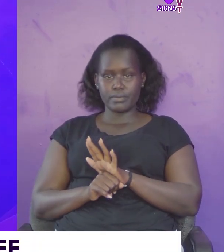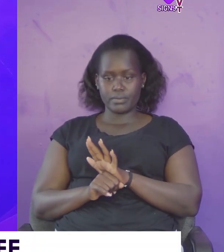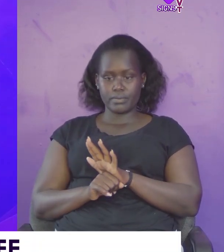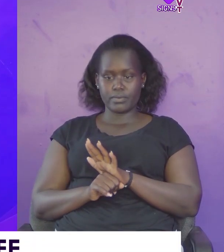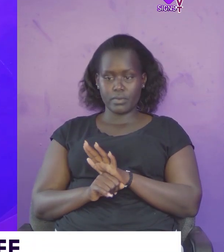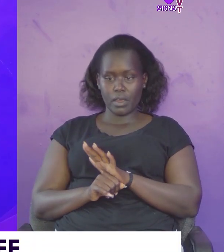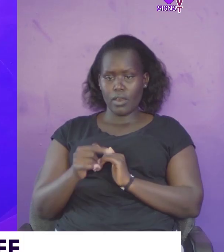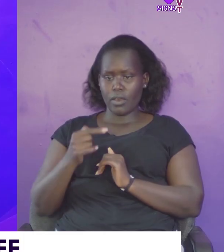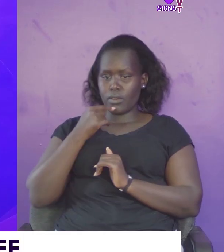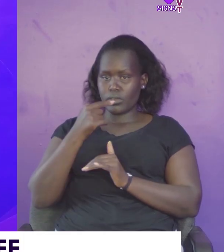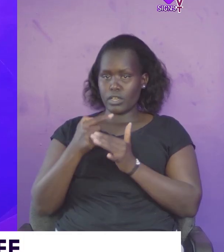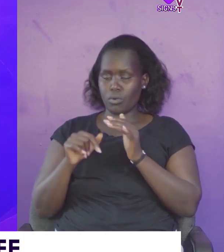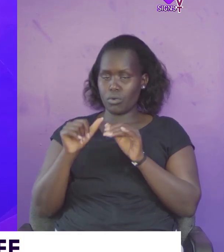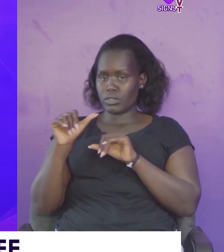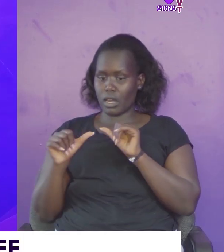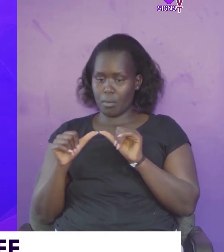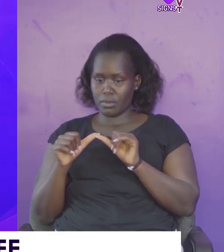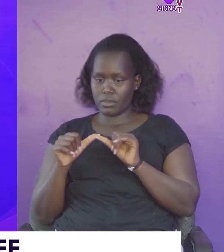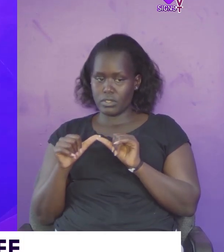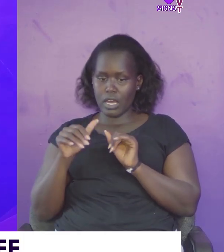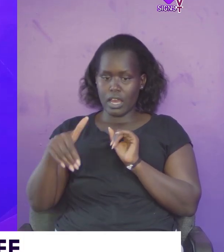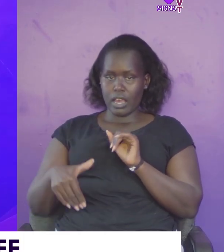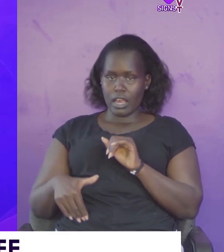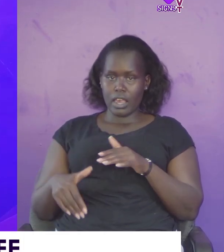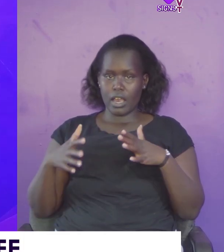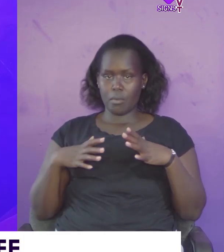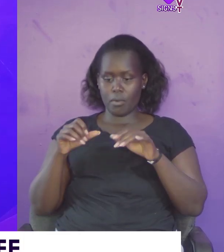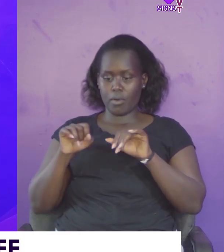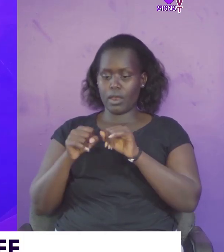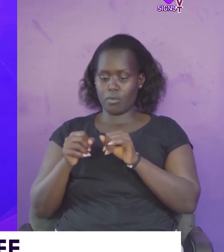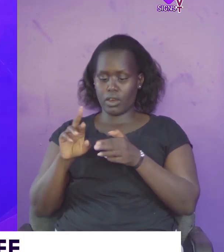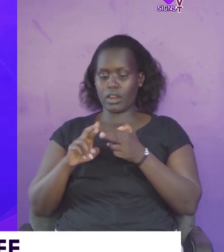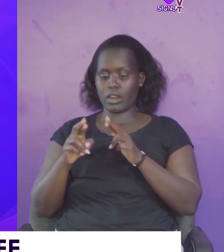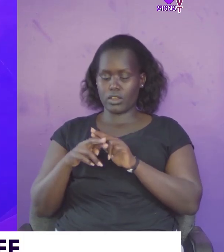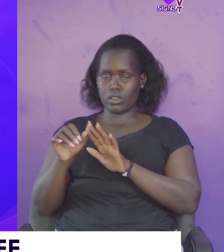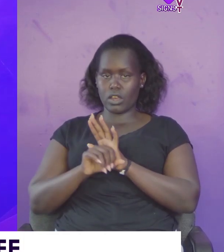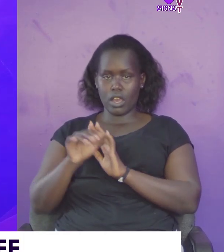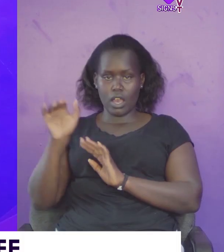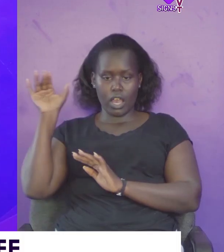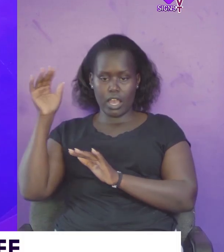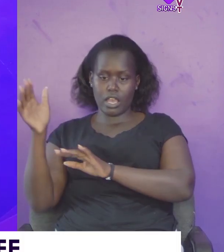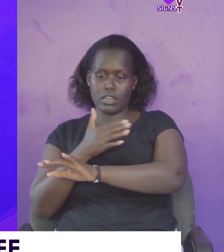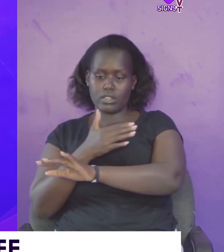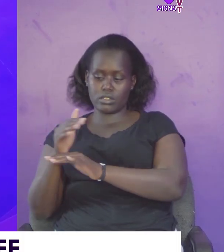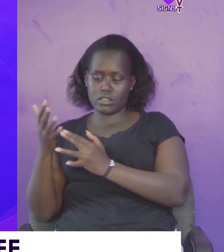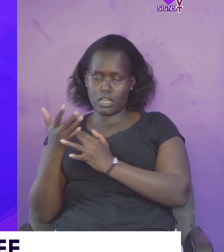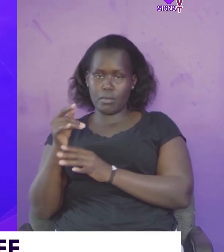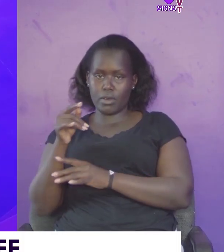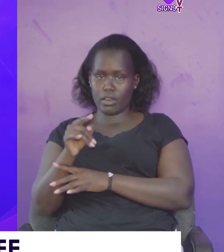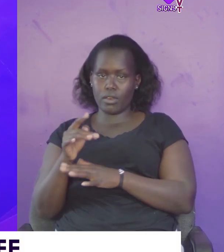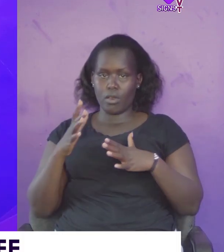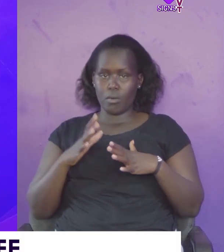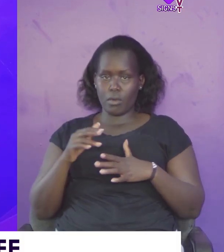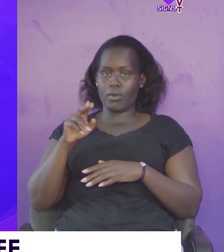What do you say about young people in broken relationships? I hear songs amongst you people, utagongewa. What does